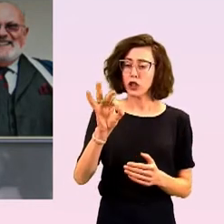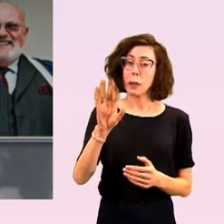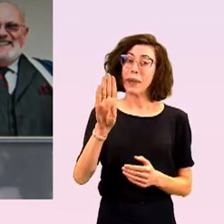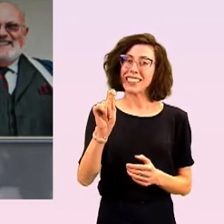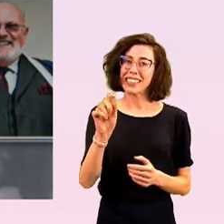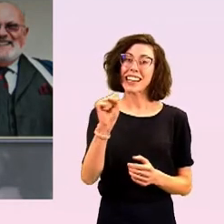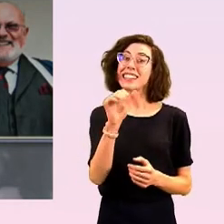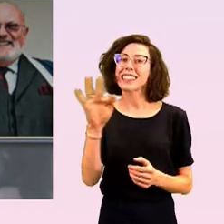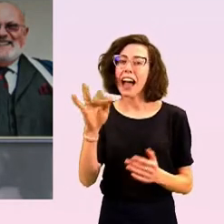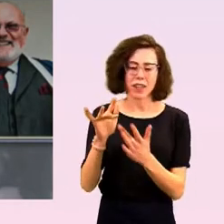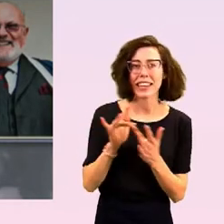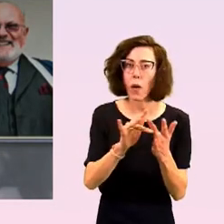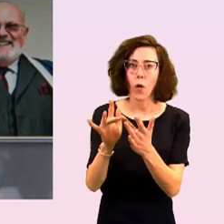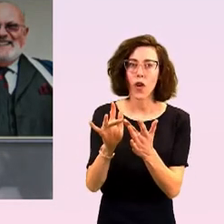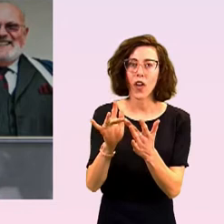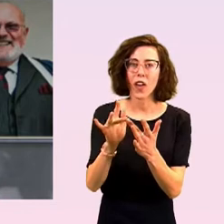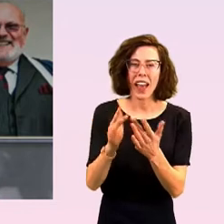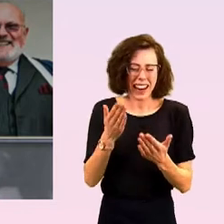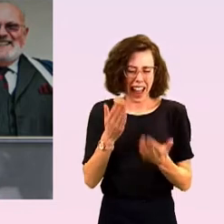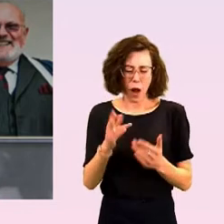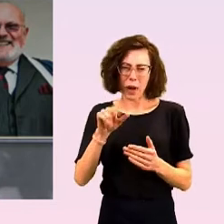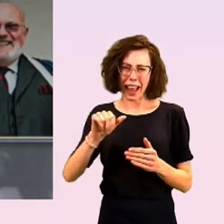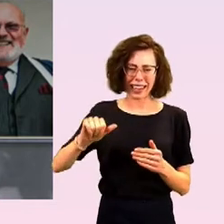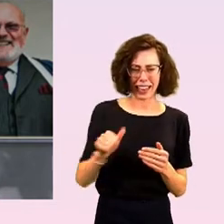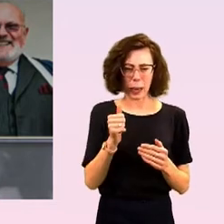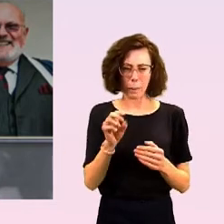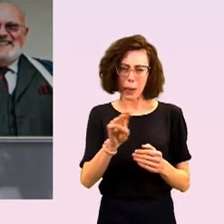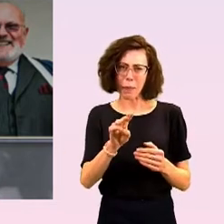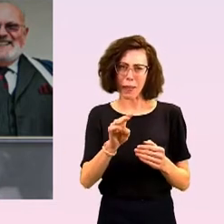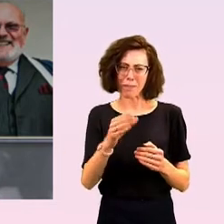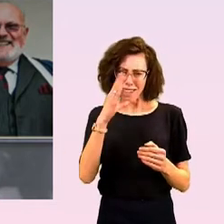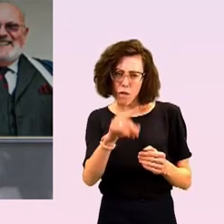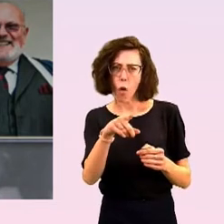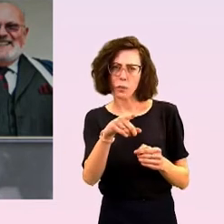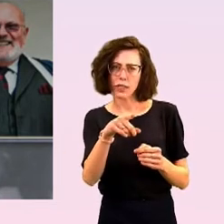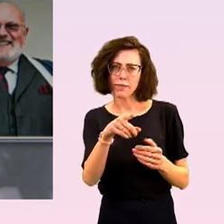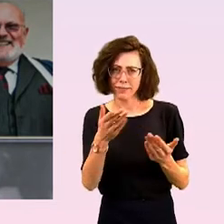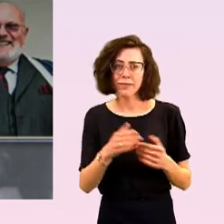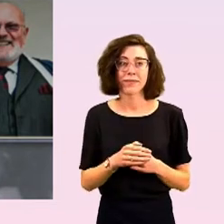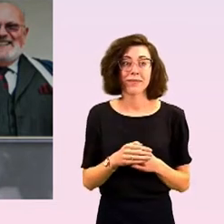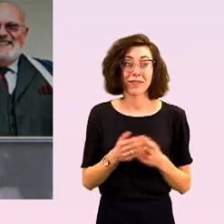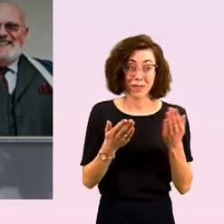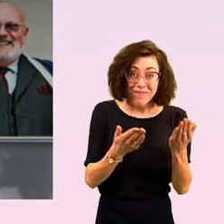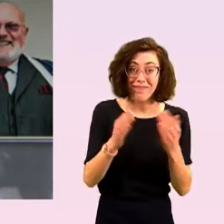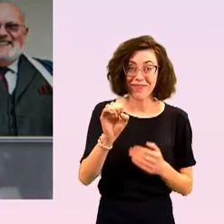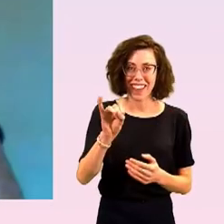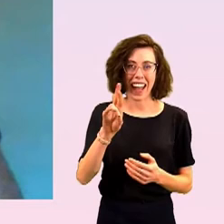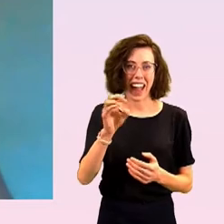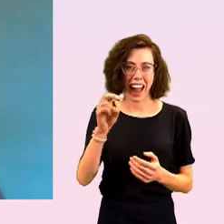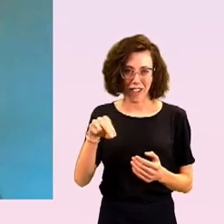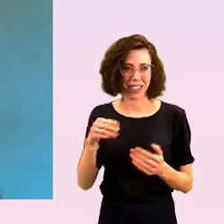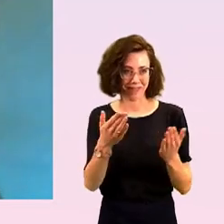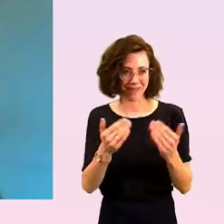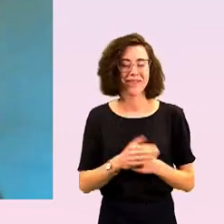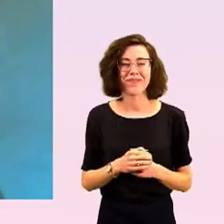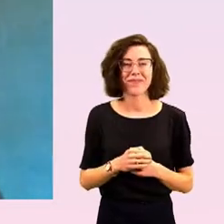put to the test and how they can keep people informed and connected. So without further ado, take it away, Éirénne. Thanks,